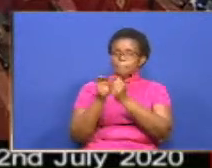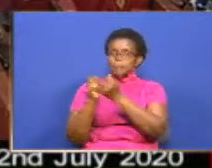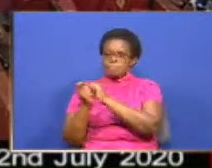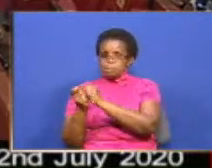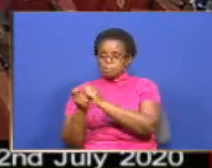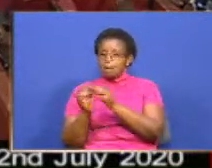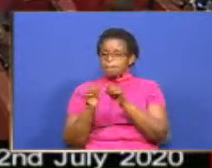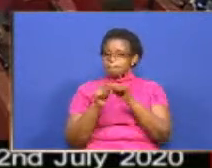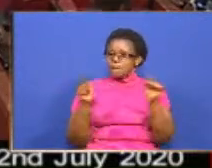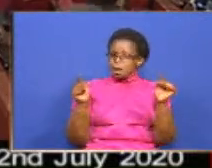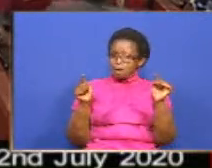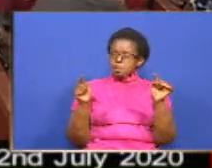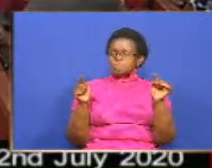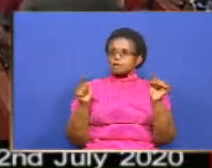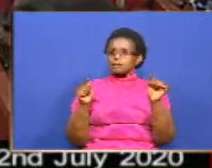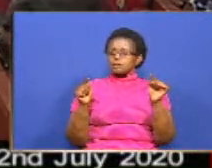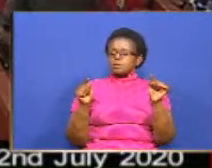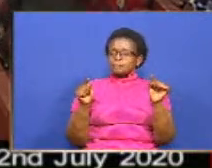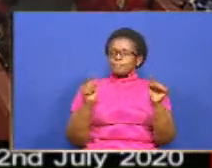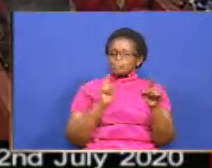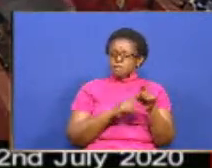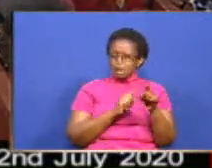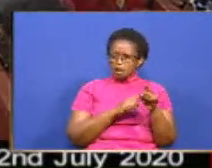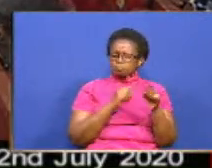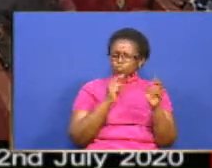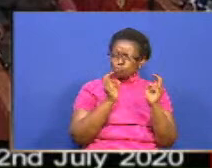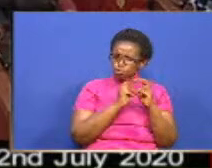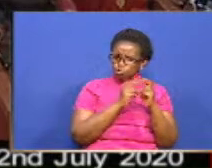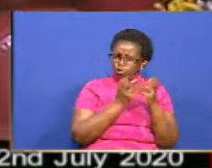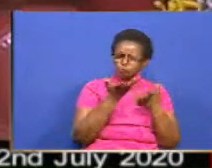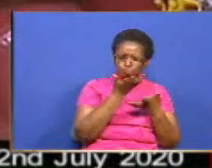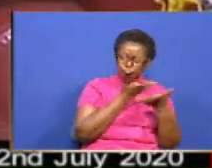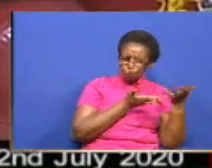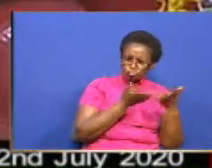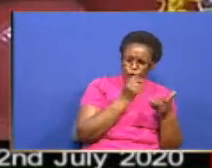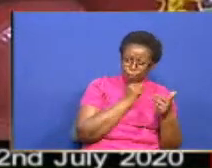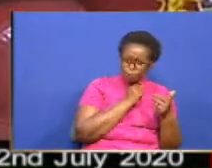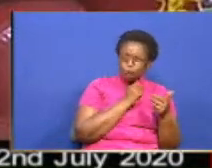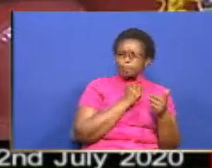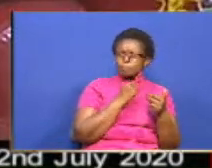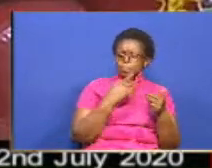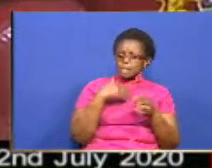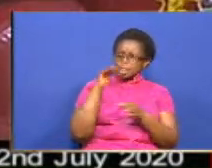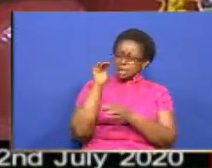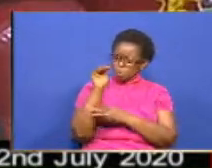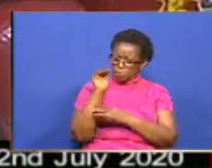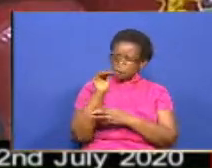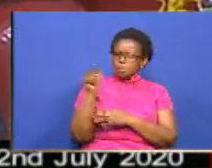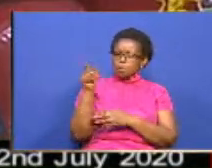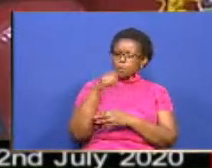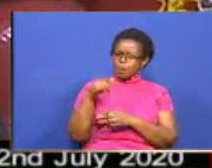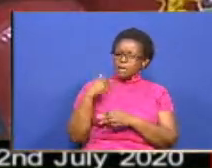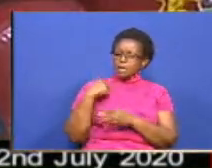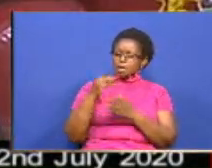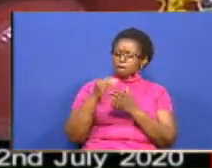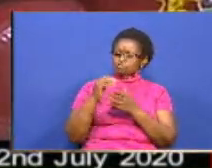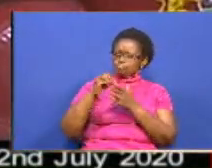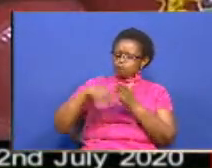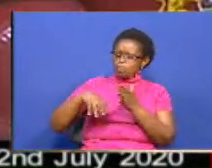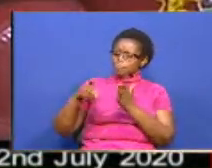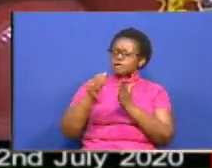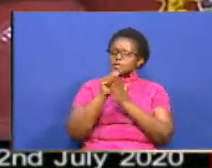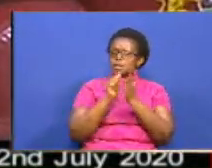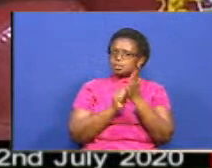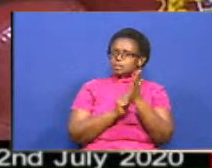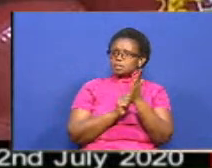But Honorable Speaker, upon consultations, I stand to request that we defer or we stand down the business as